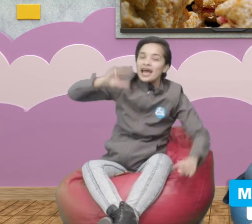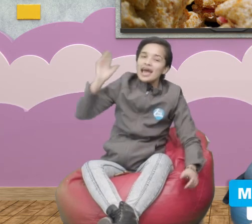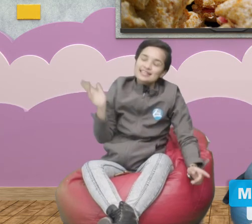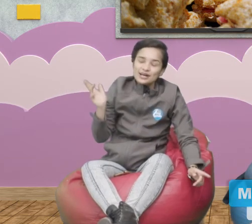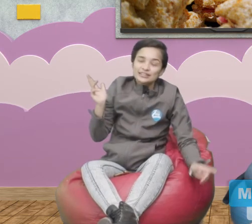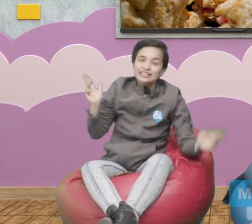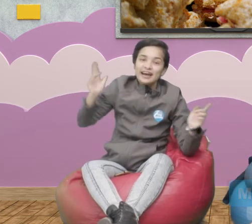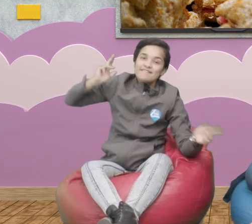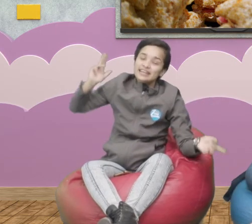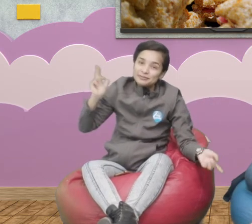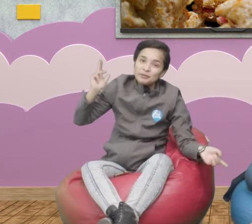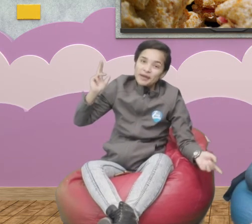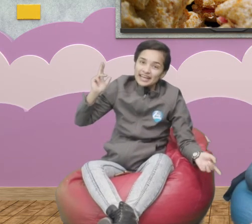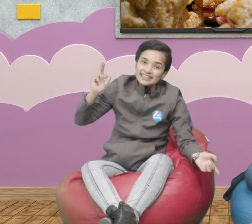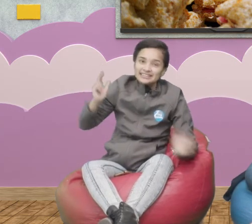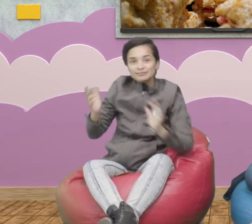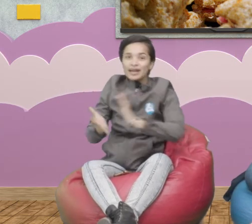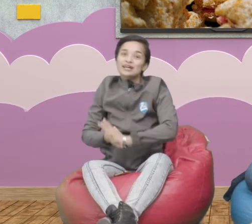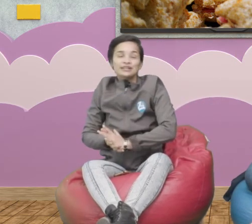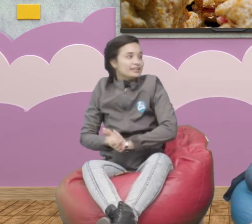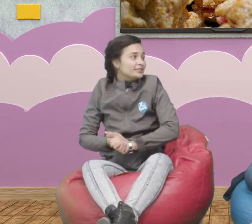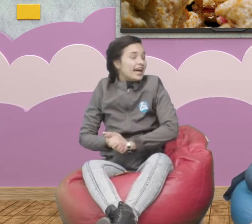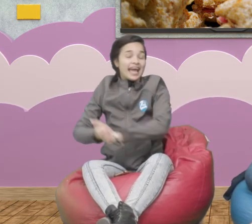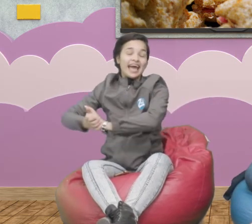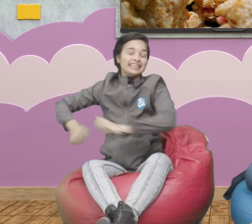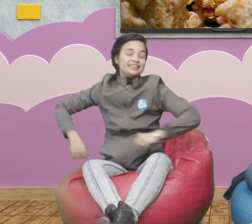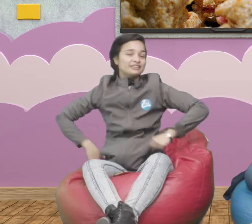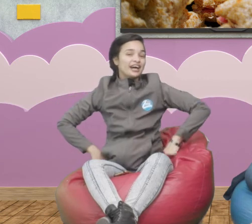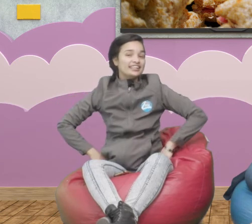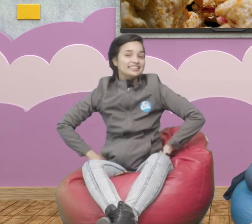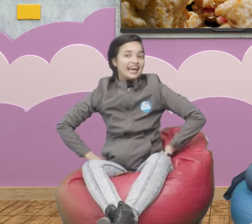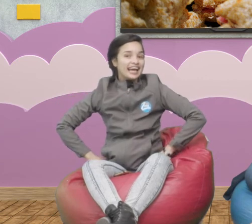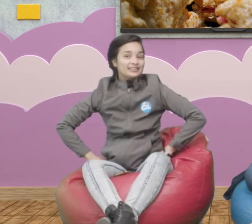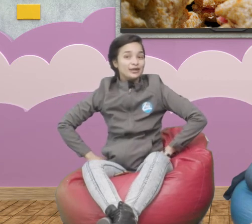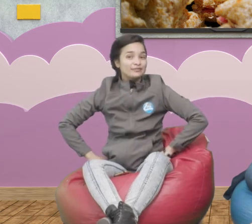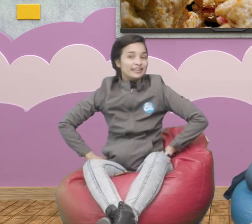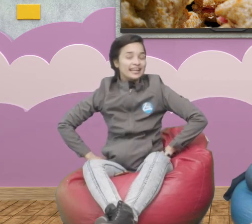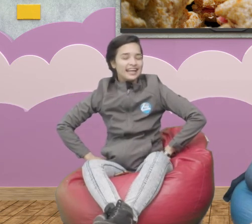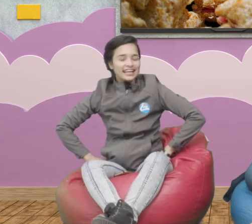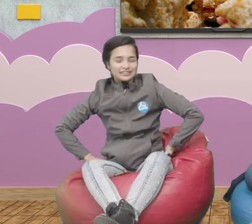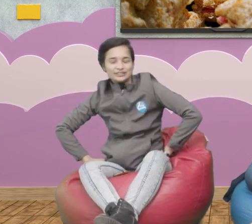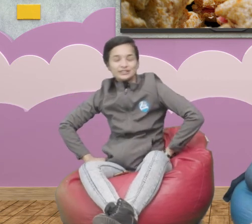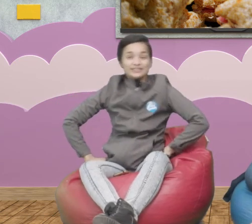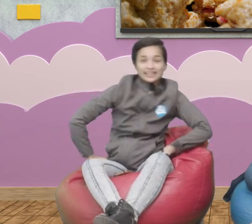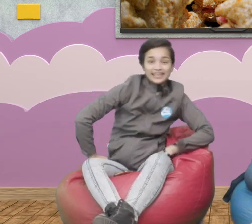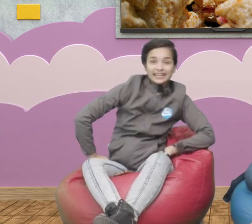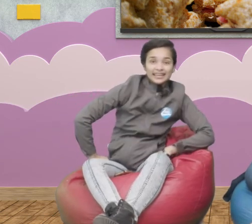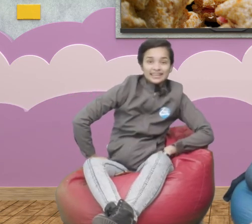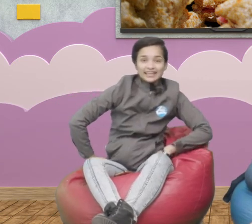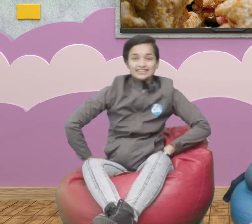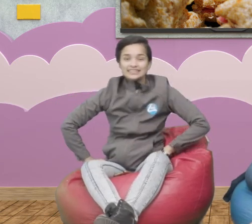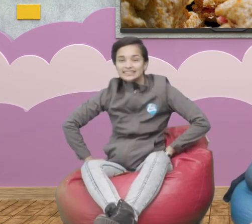MyZone and Zoshi Facebook pages. It's Afrikaans Day. And it's Afrikaans Day. So don't forget, guys, to tune